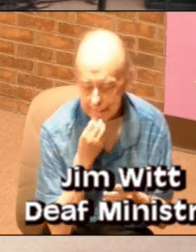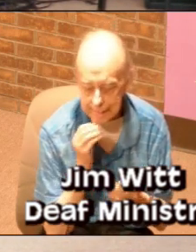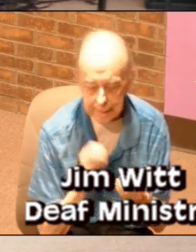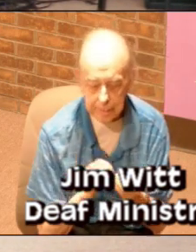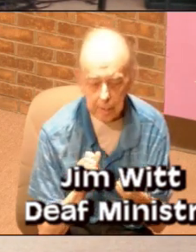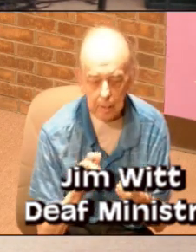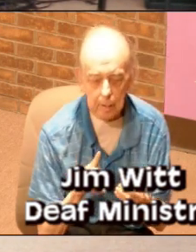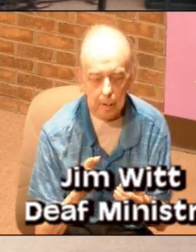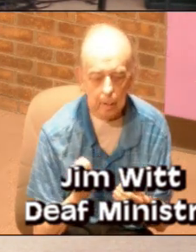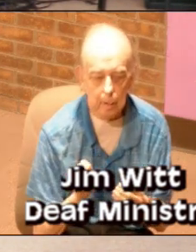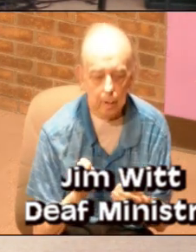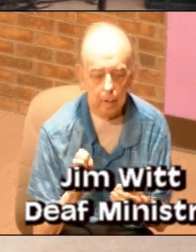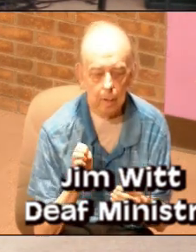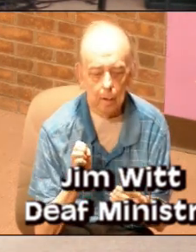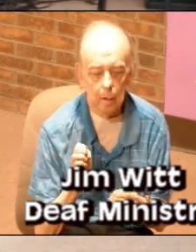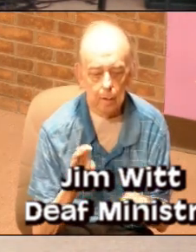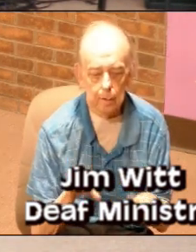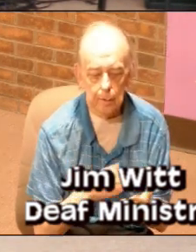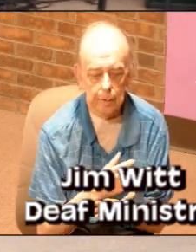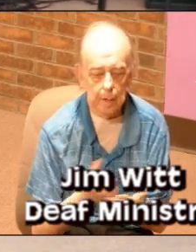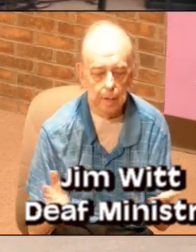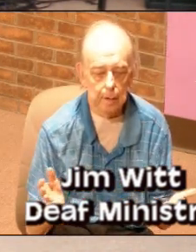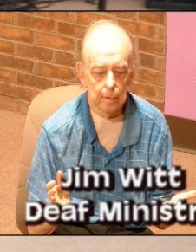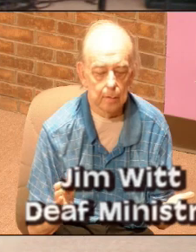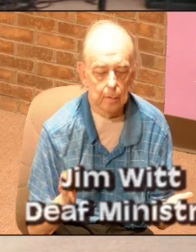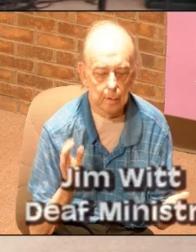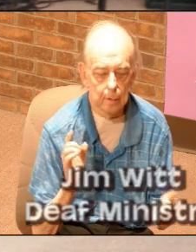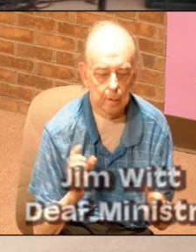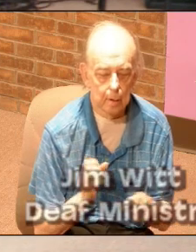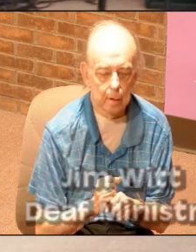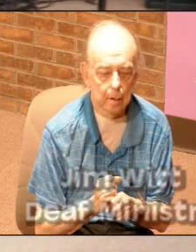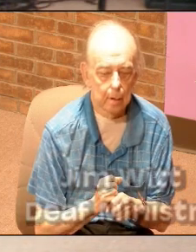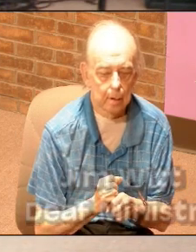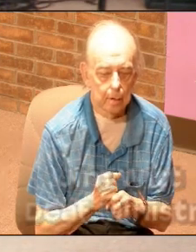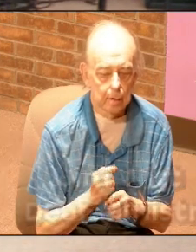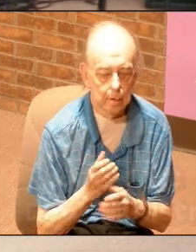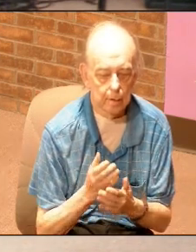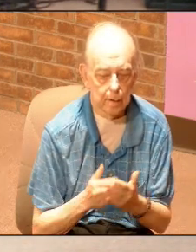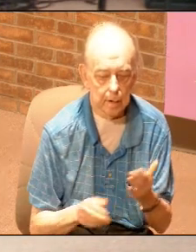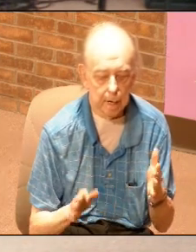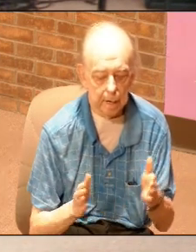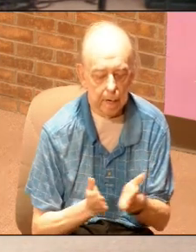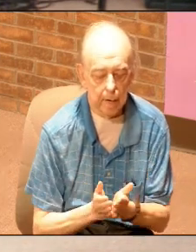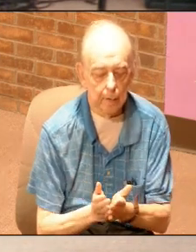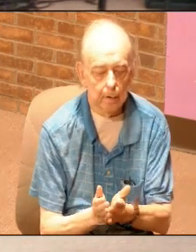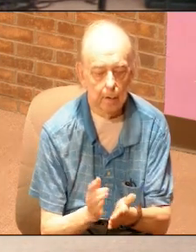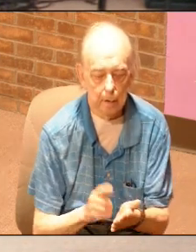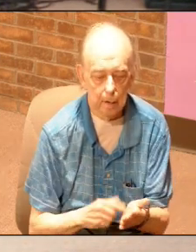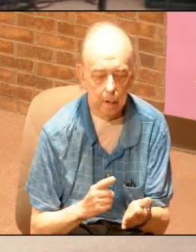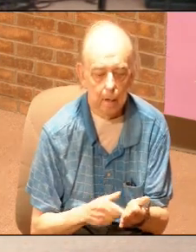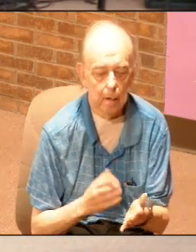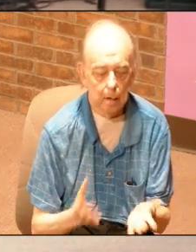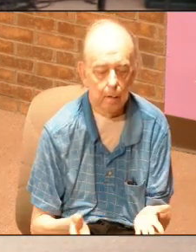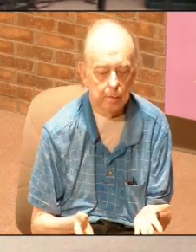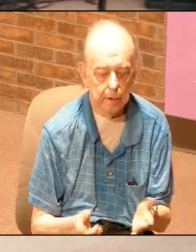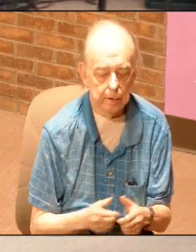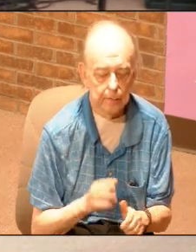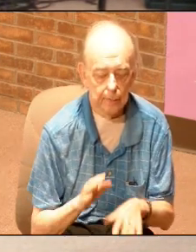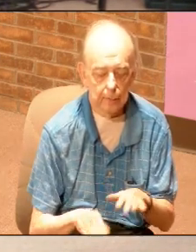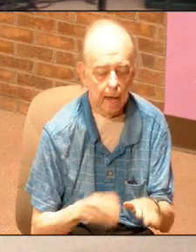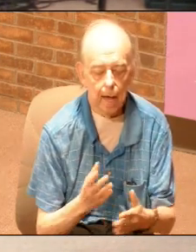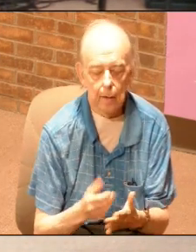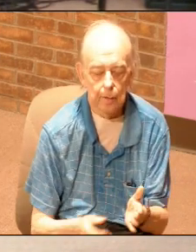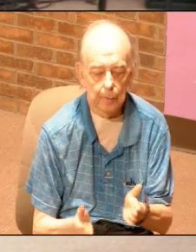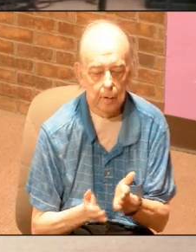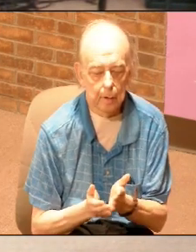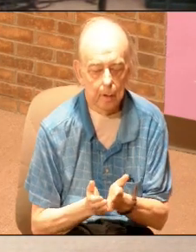which basically says in order to accomplish anything, ladies and gentlemen, you got to get out of the boat. There are sometimes you've got to take that first step out of the